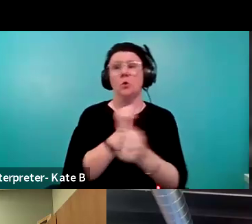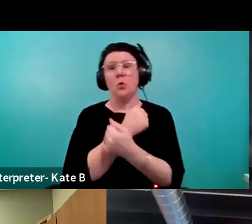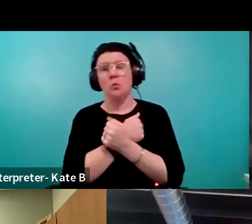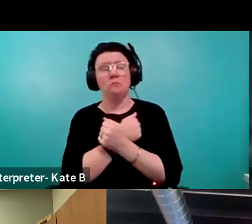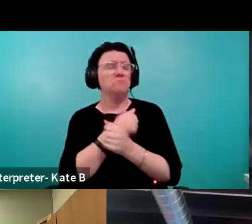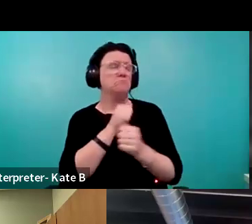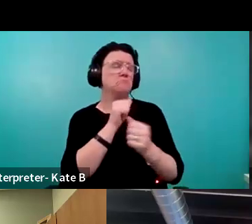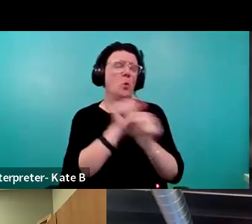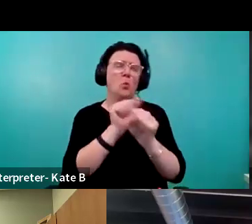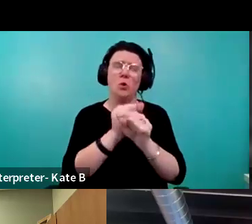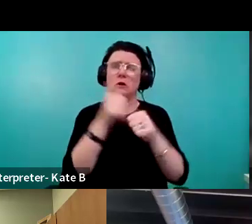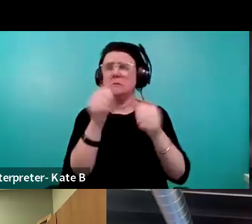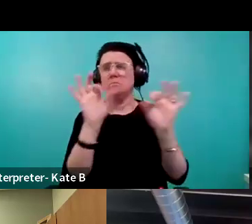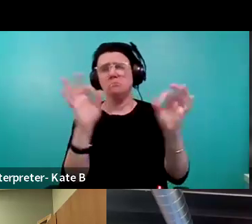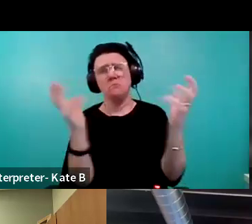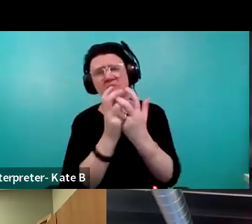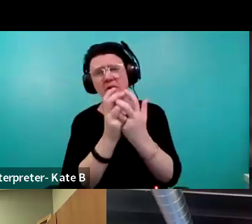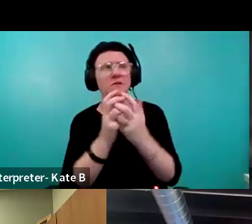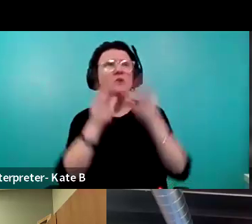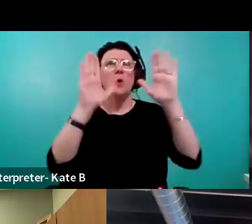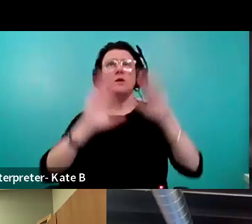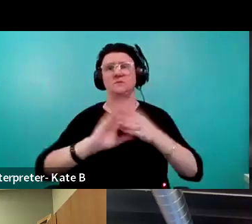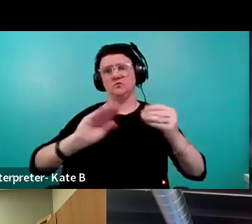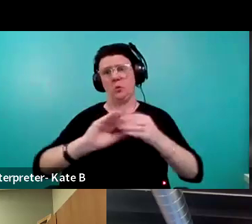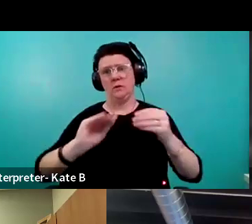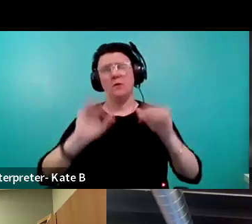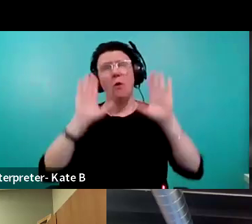them. And it's a great story.